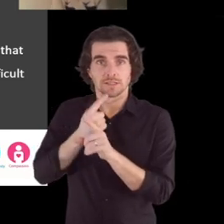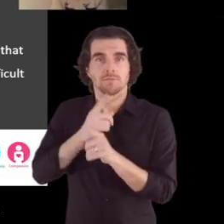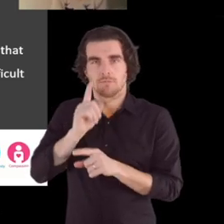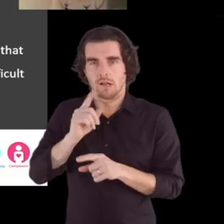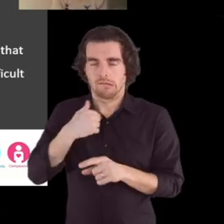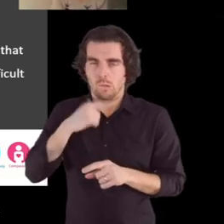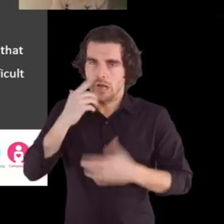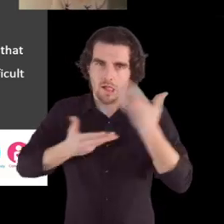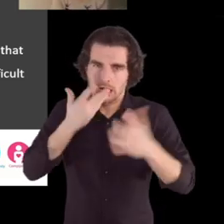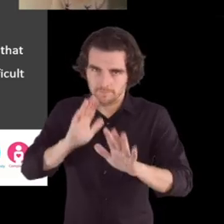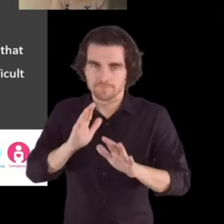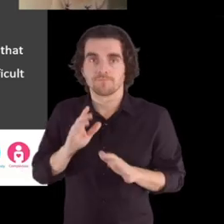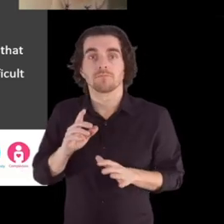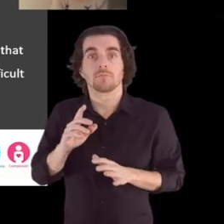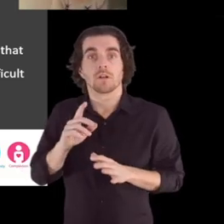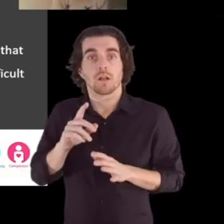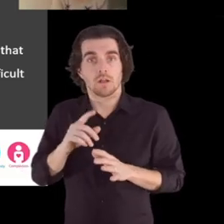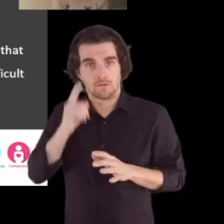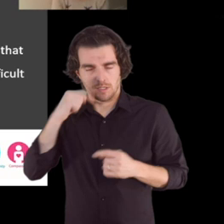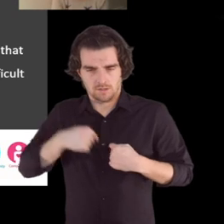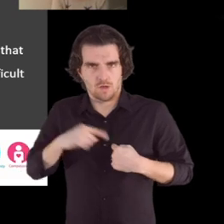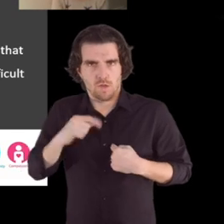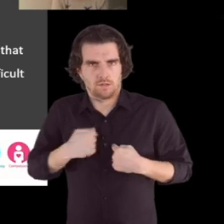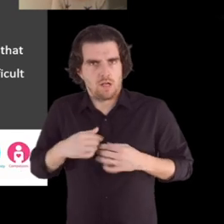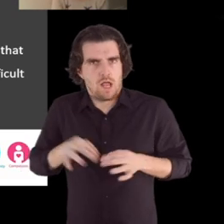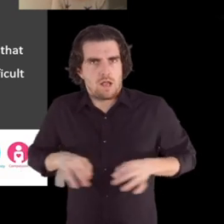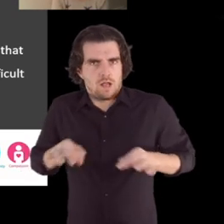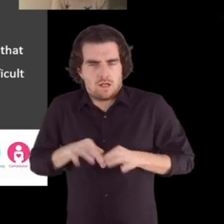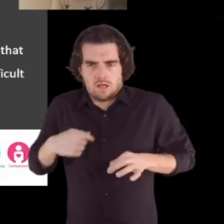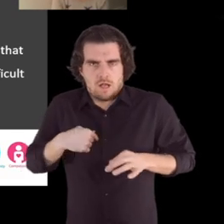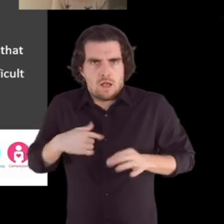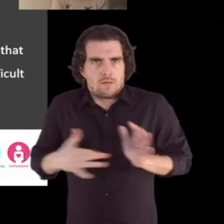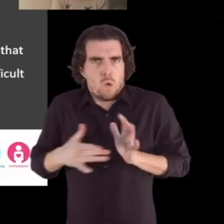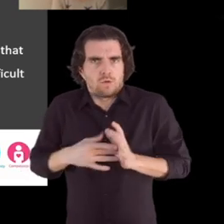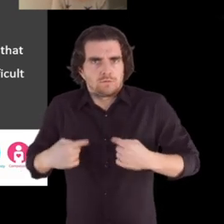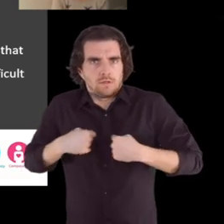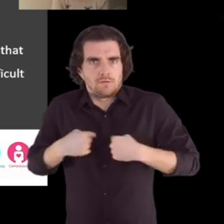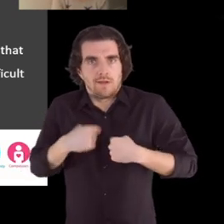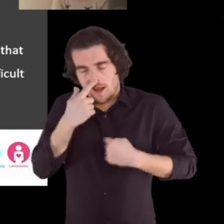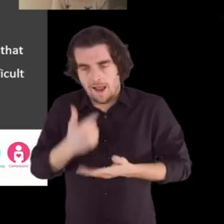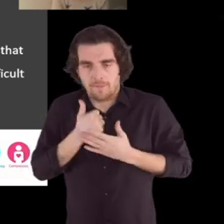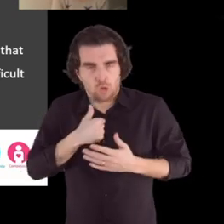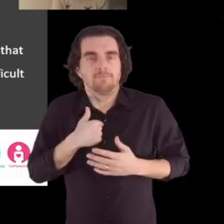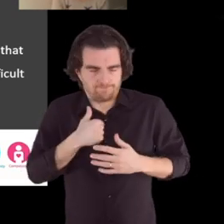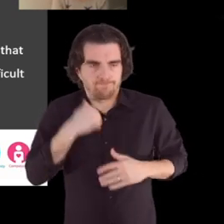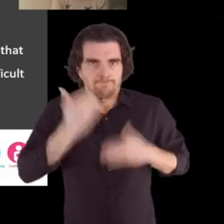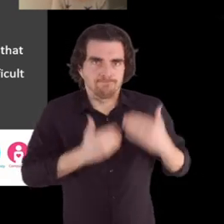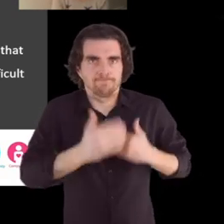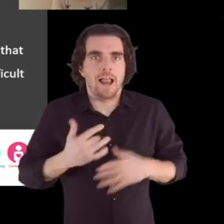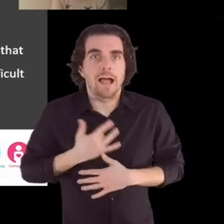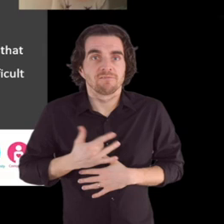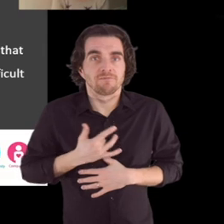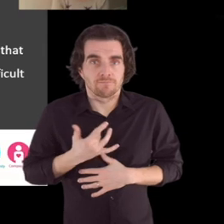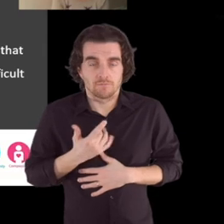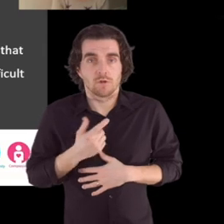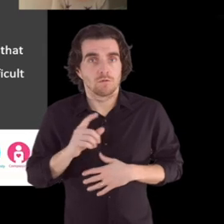Here's the wacky psychologist talking, but I promise, hear me out. But if we think of our values kind of like a map or a compass that we can use to help guide our